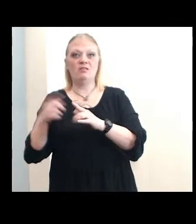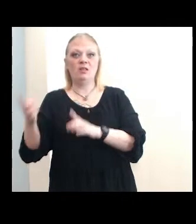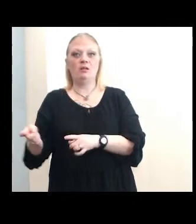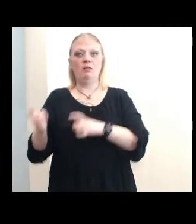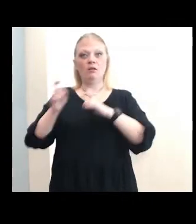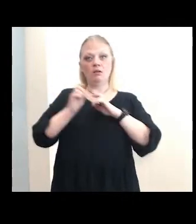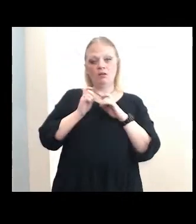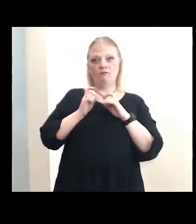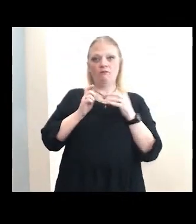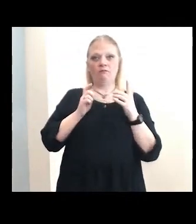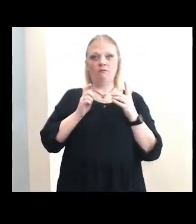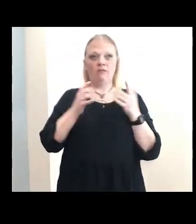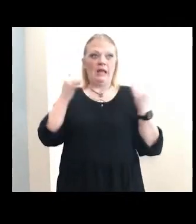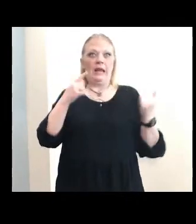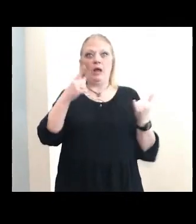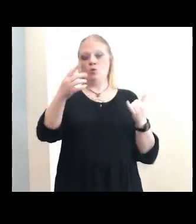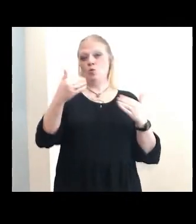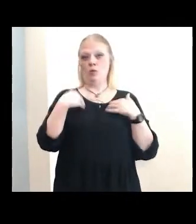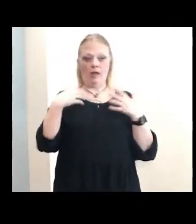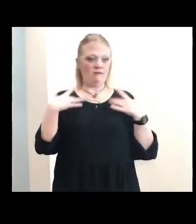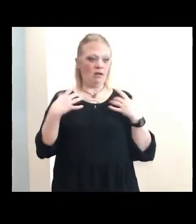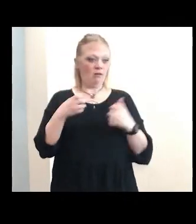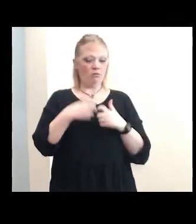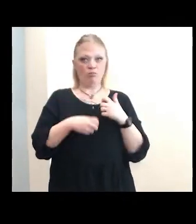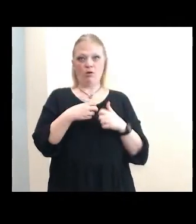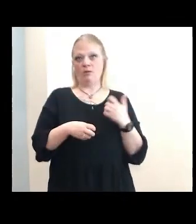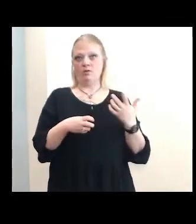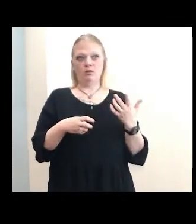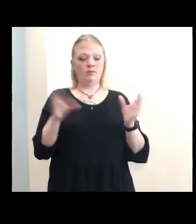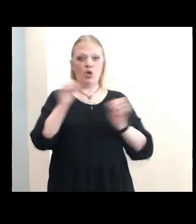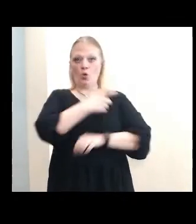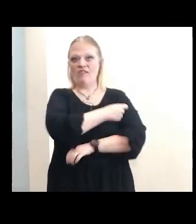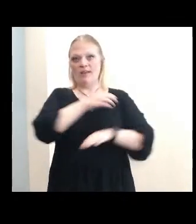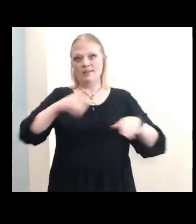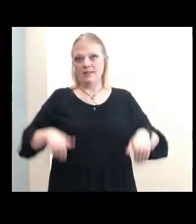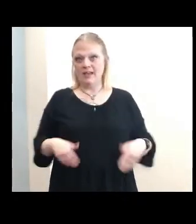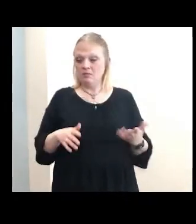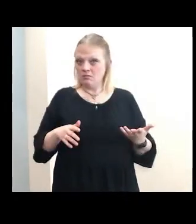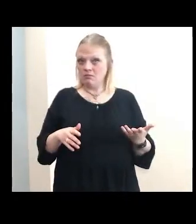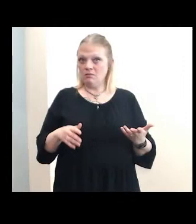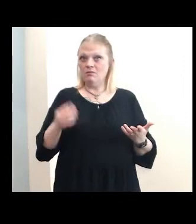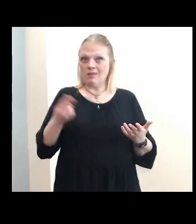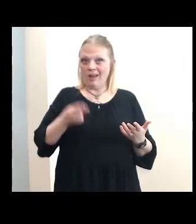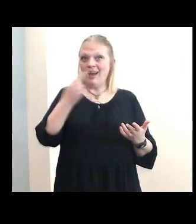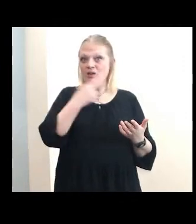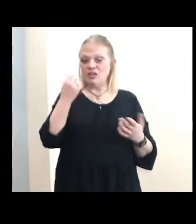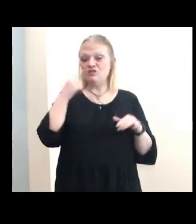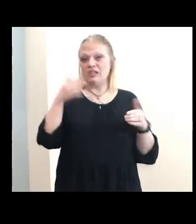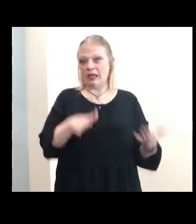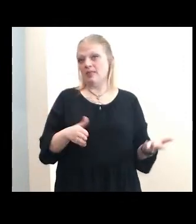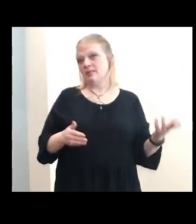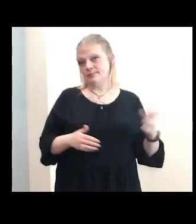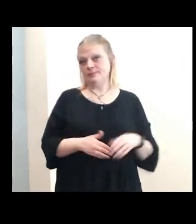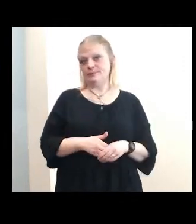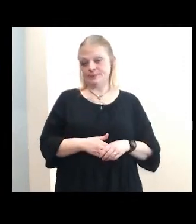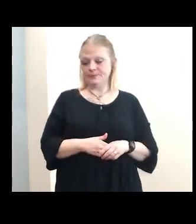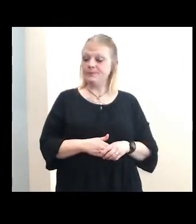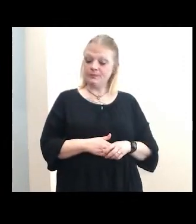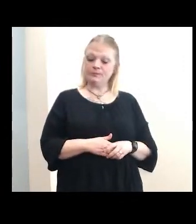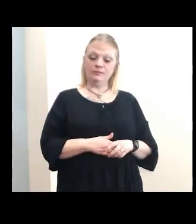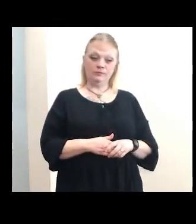and maybe you have a immunocompromised position and you haven't gotten vaccinated yet. You're highly at risk for death.